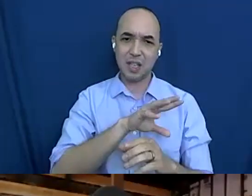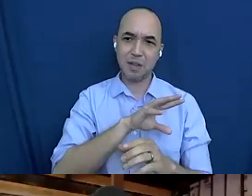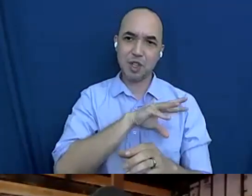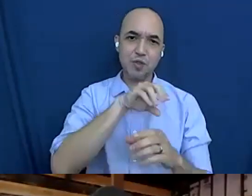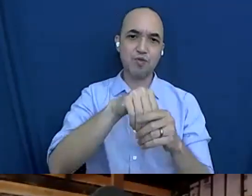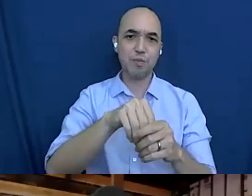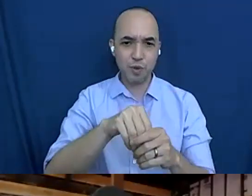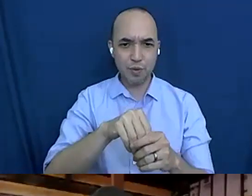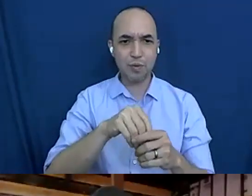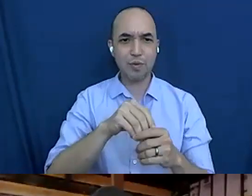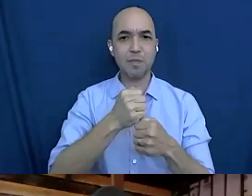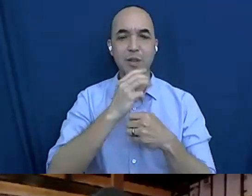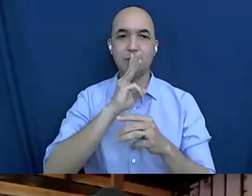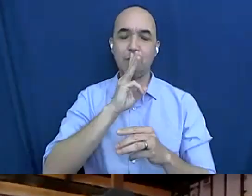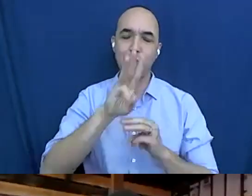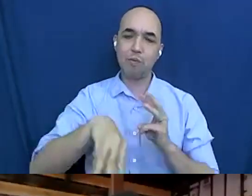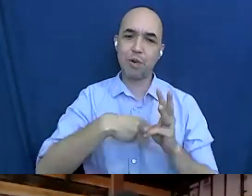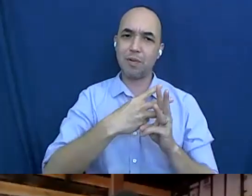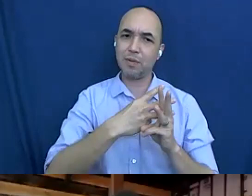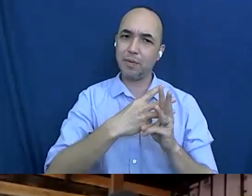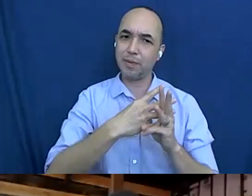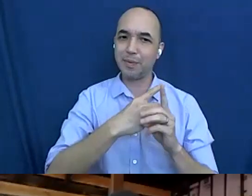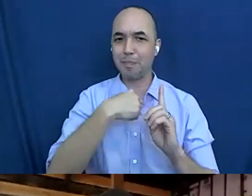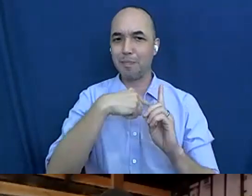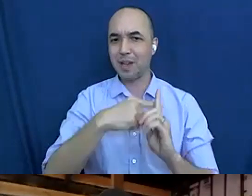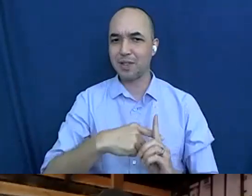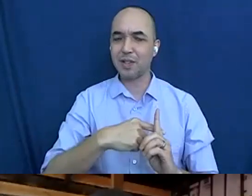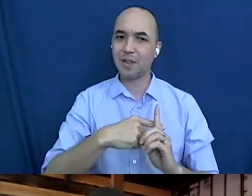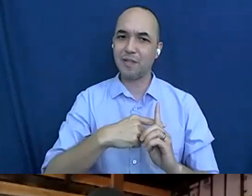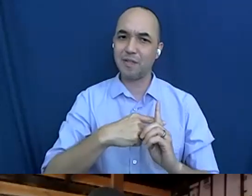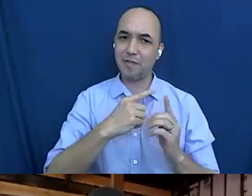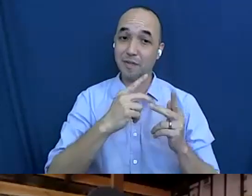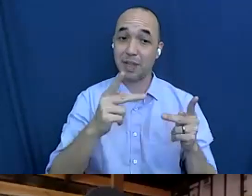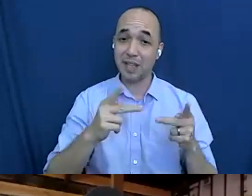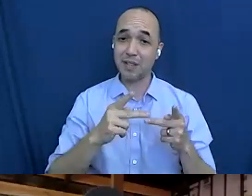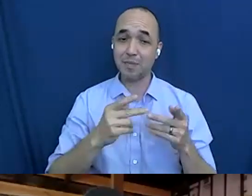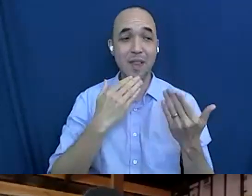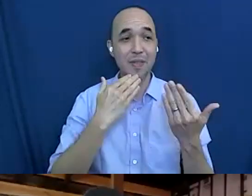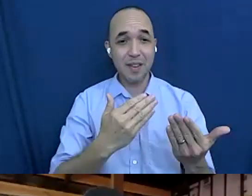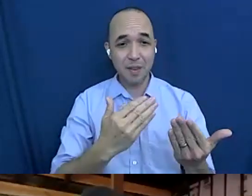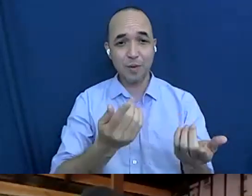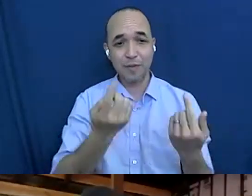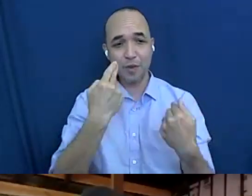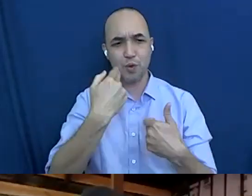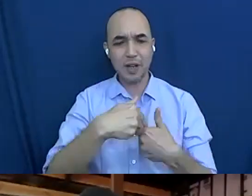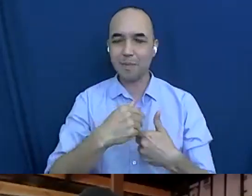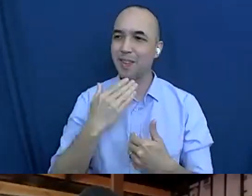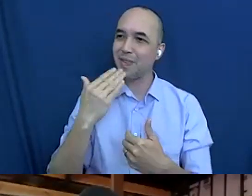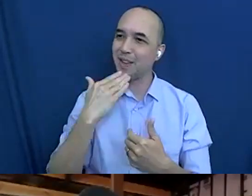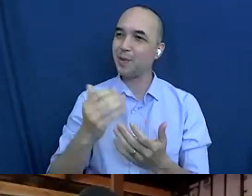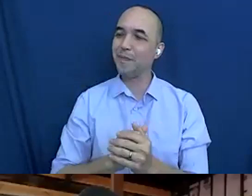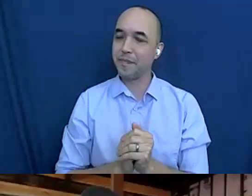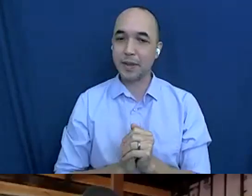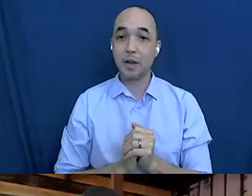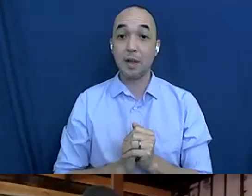thank you so much for being here. Well, thank you guys for having me. I truly appreciate it. Well, it's wonderful. The theme of